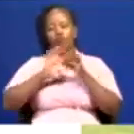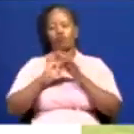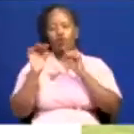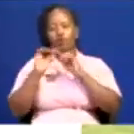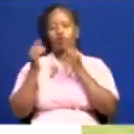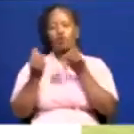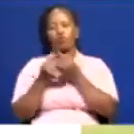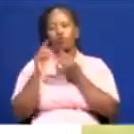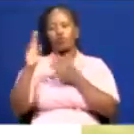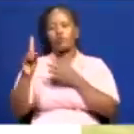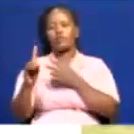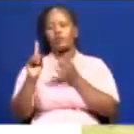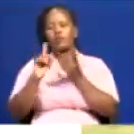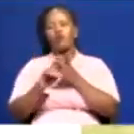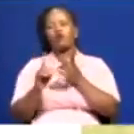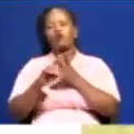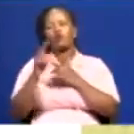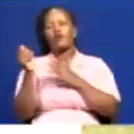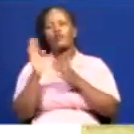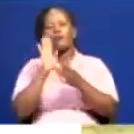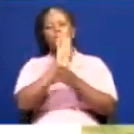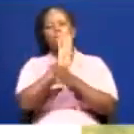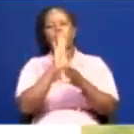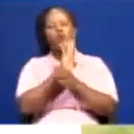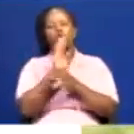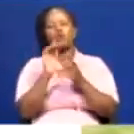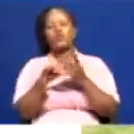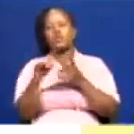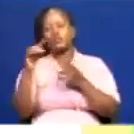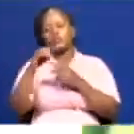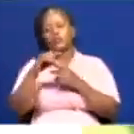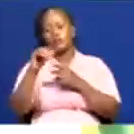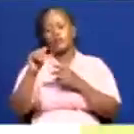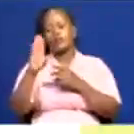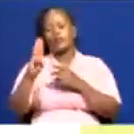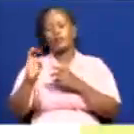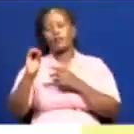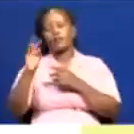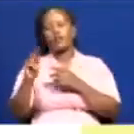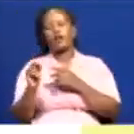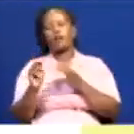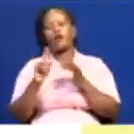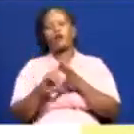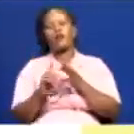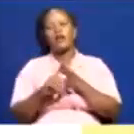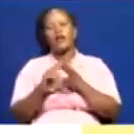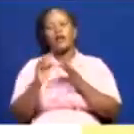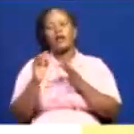Ushelisheli, Burundi, Gambia, Gabon na Cote d'Ivoire. Mechi za mkondo